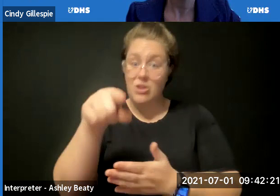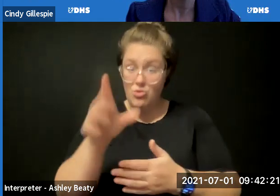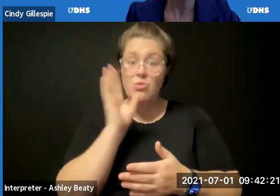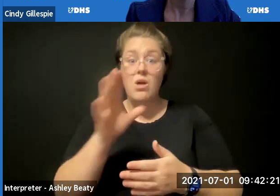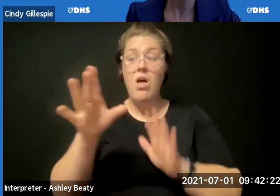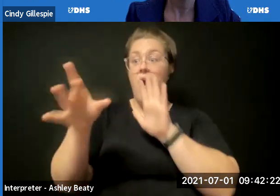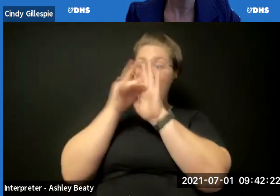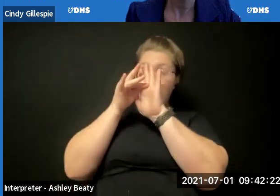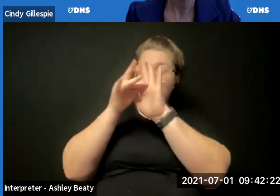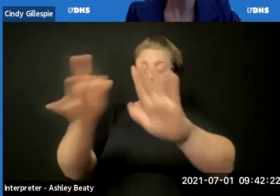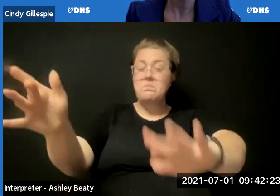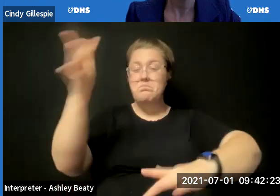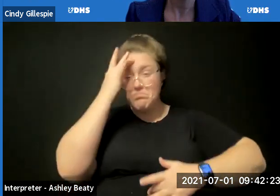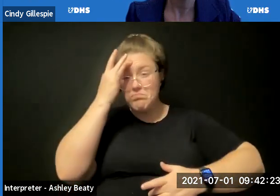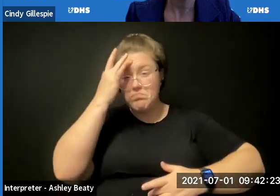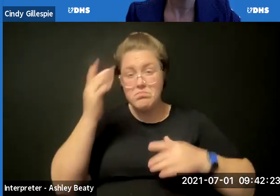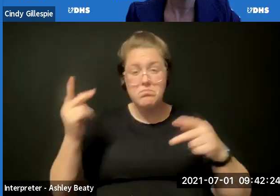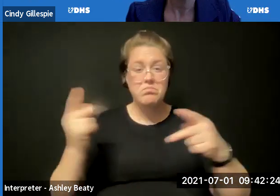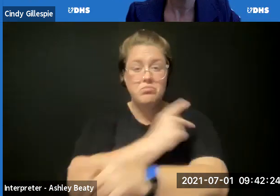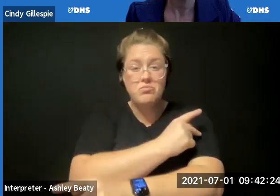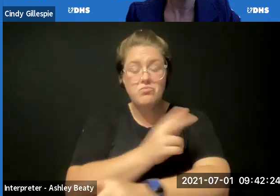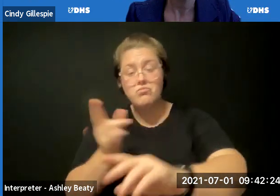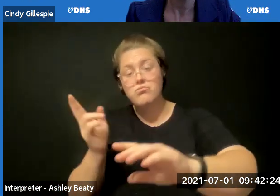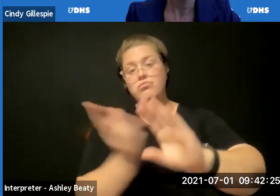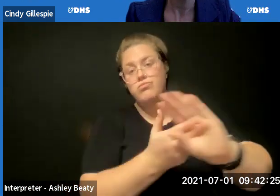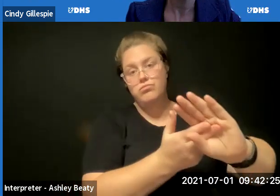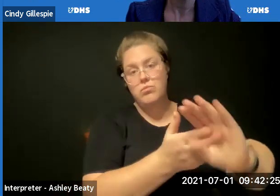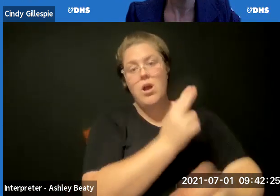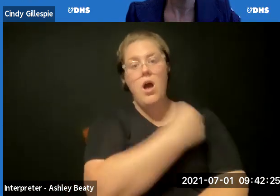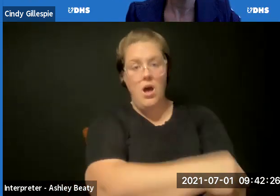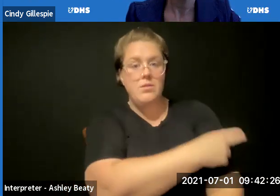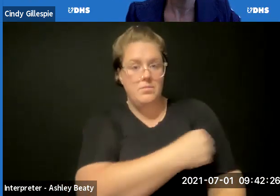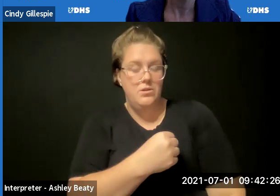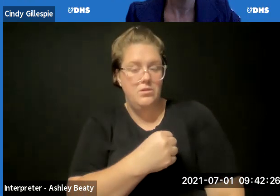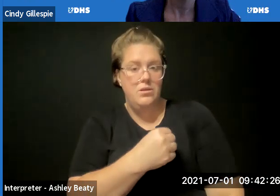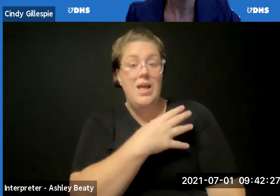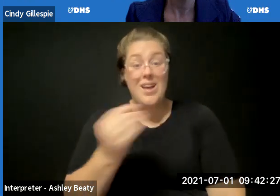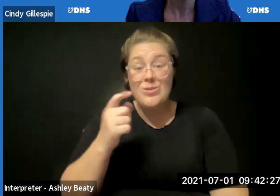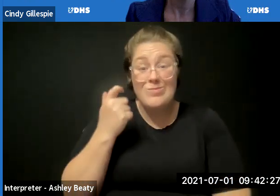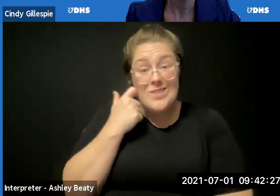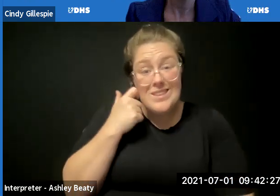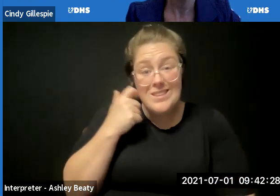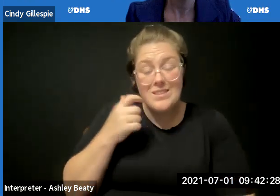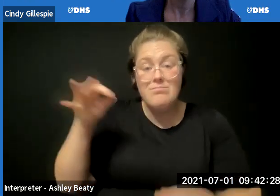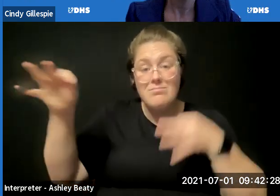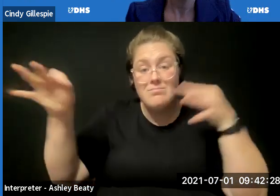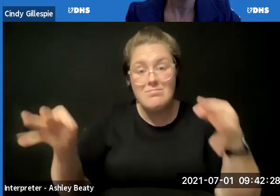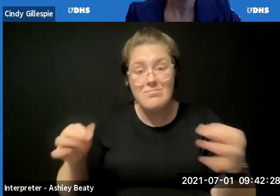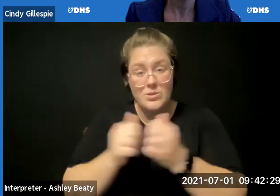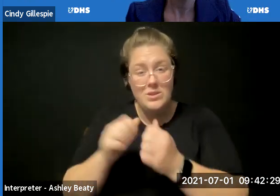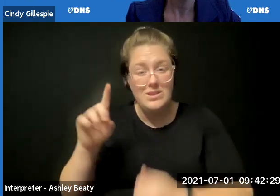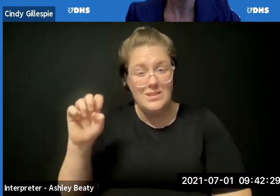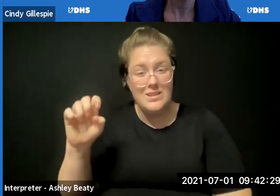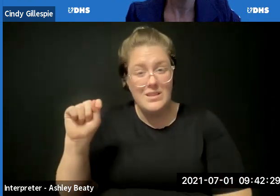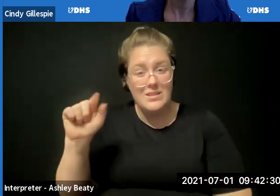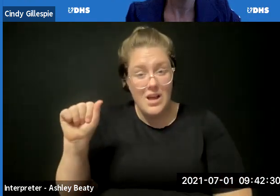think Cam Patterson of UAMS really kind of hit the nail on the head with this Delta variant. What they're